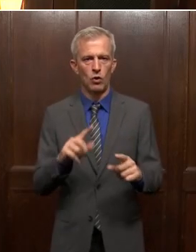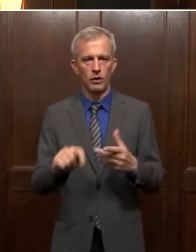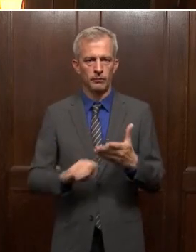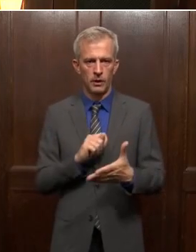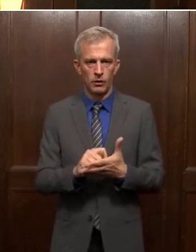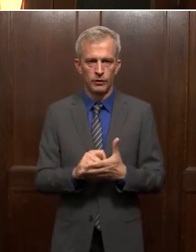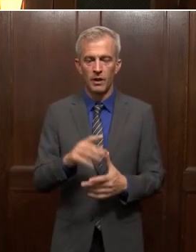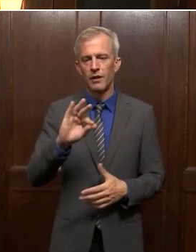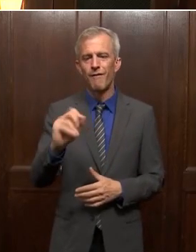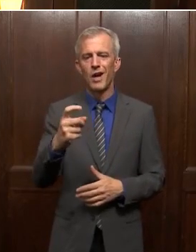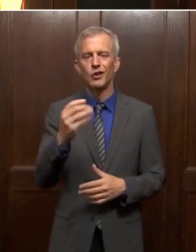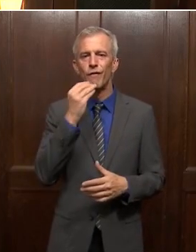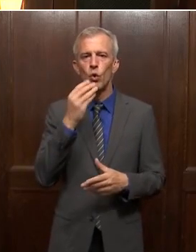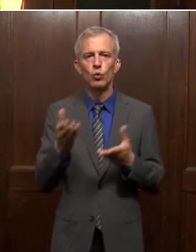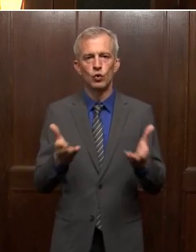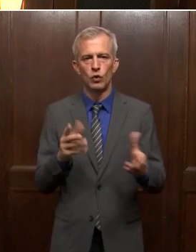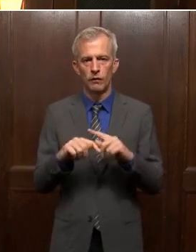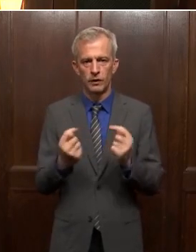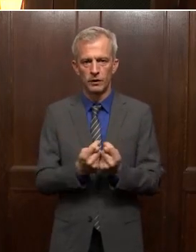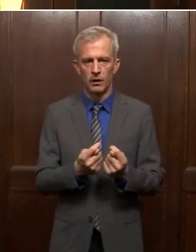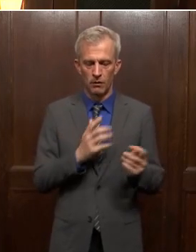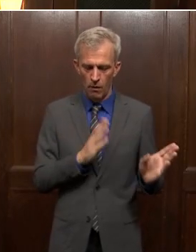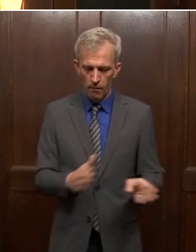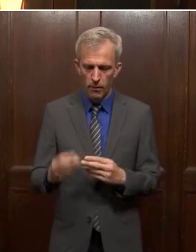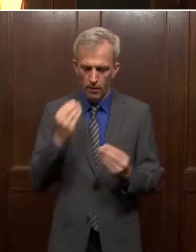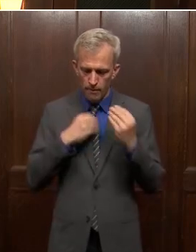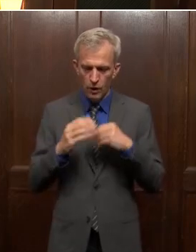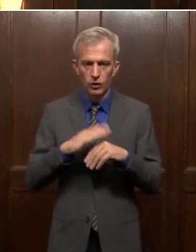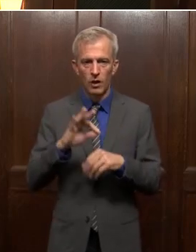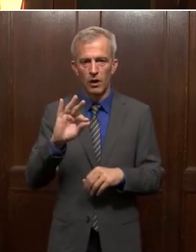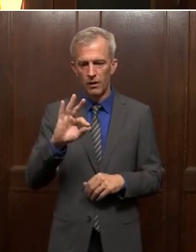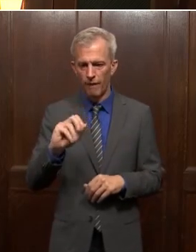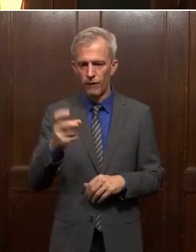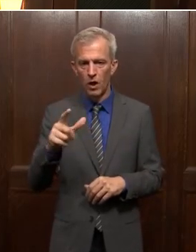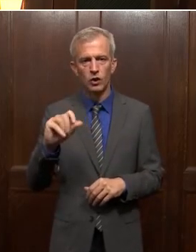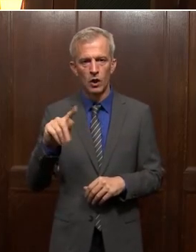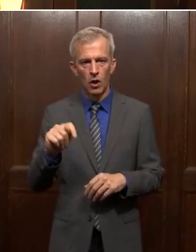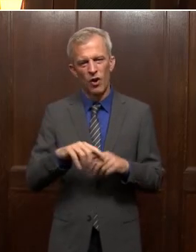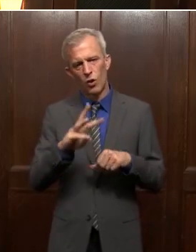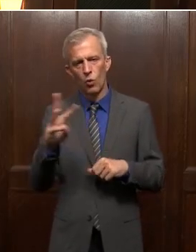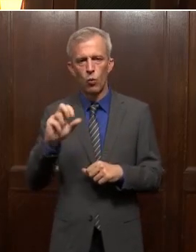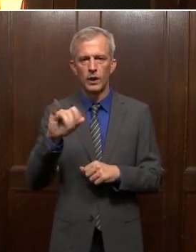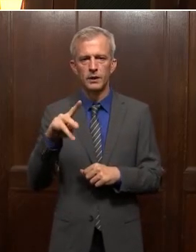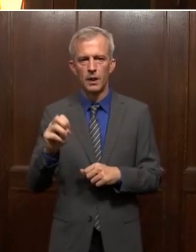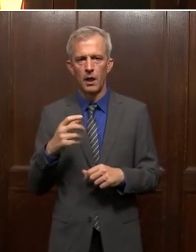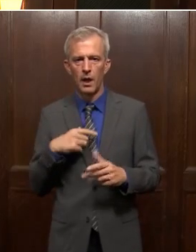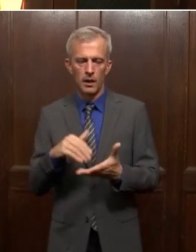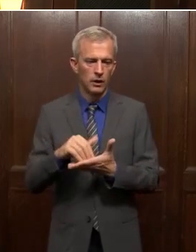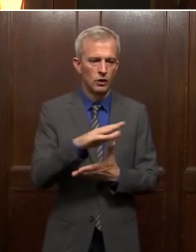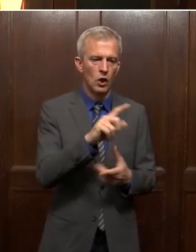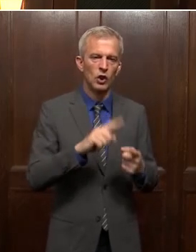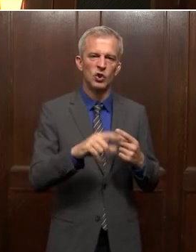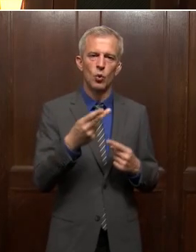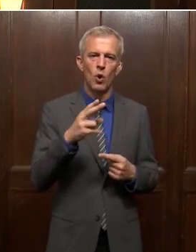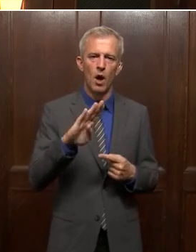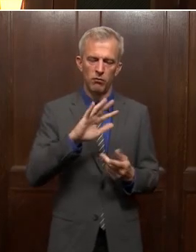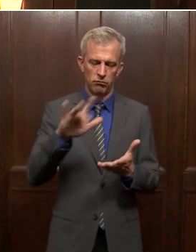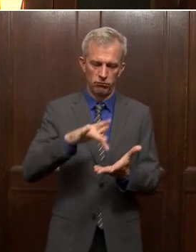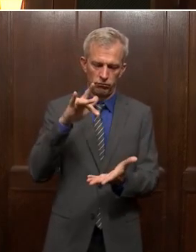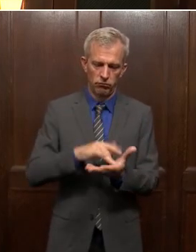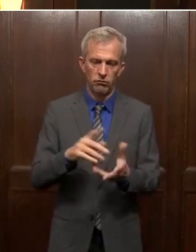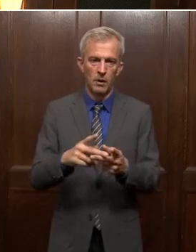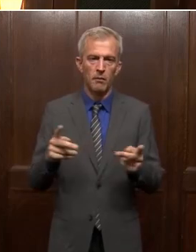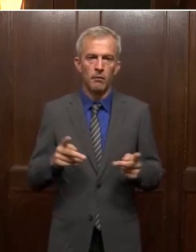Fox food service team will prepare meals on the Fox lot on the west side and deliver them to a hub at one of our public library